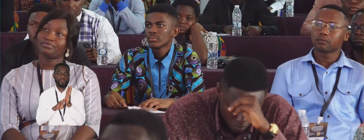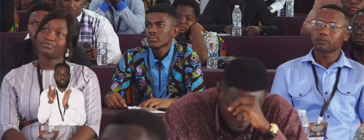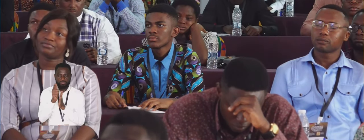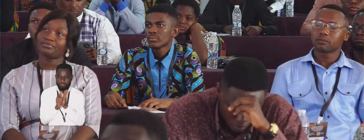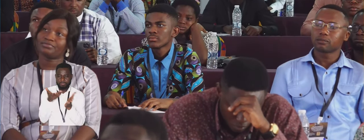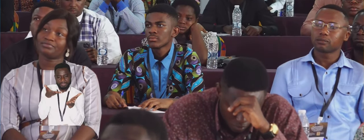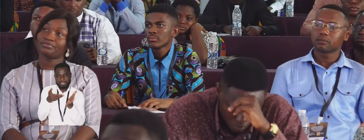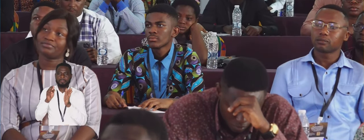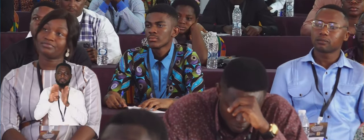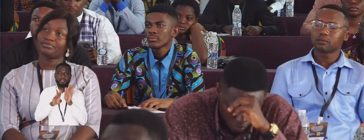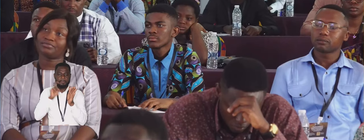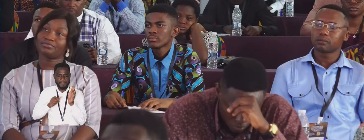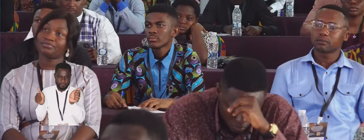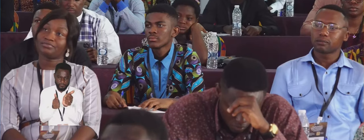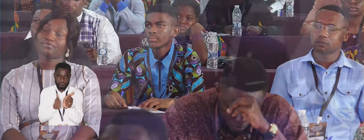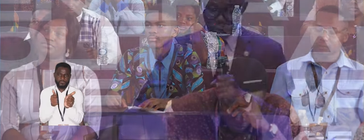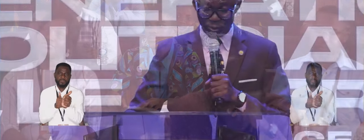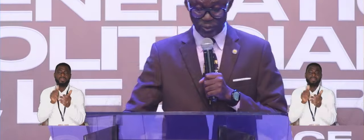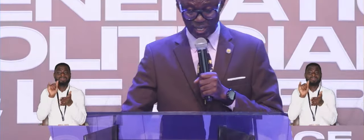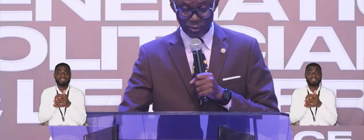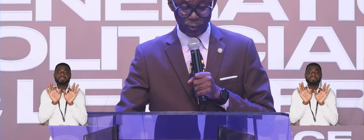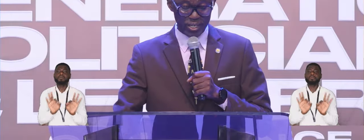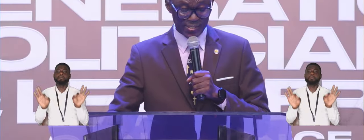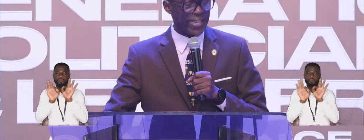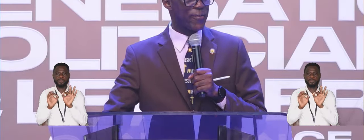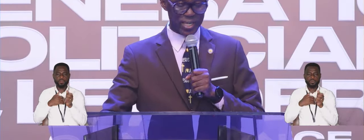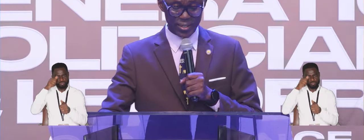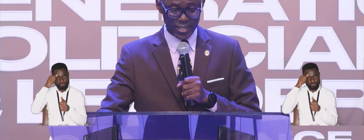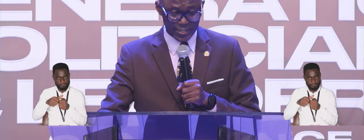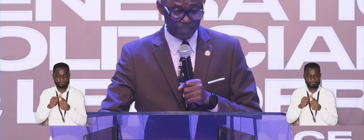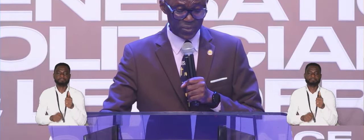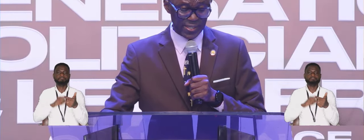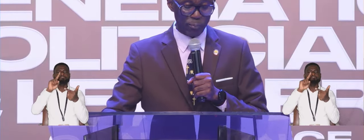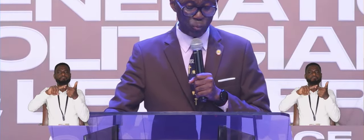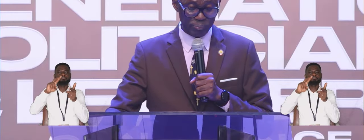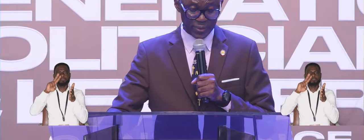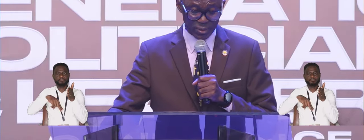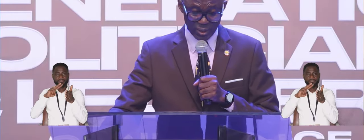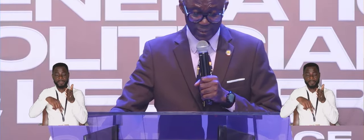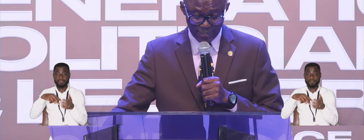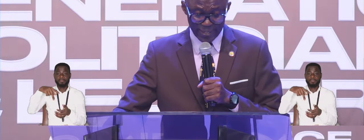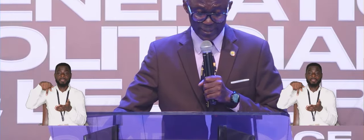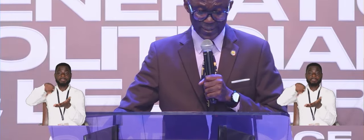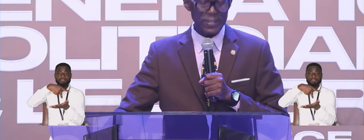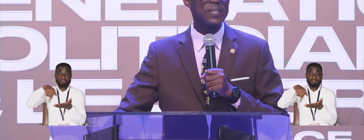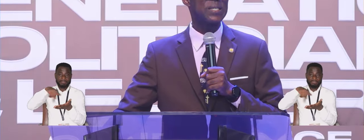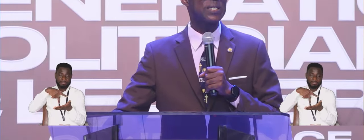is very, very important, and I want you to take note of it. The second reading is Psalm